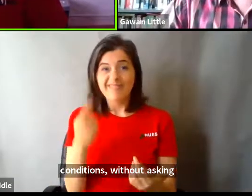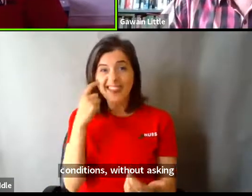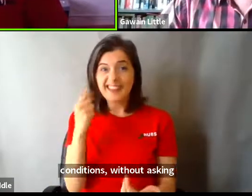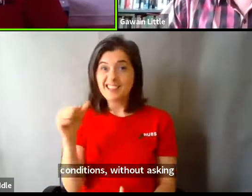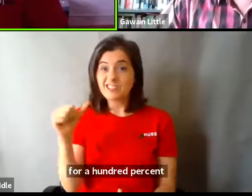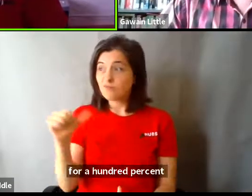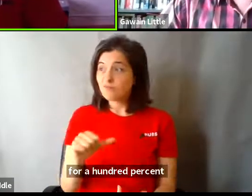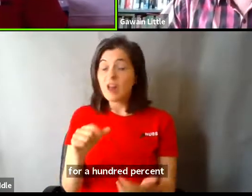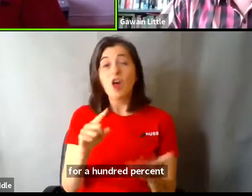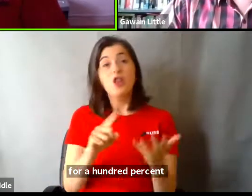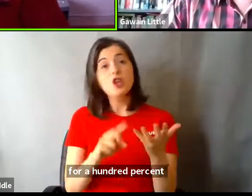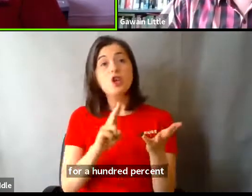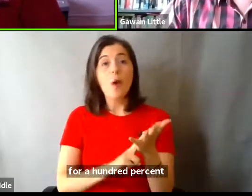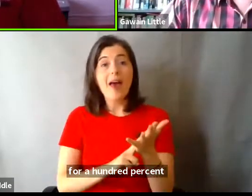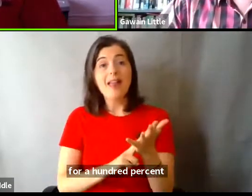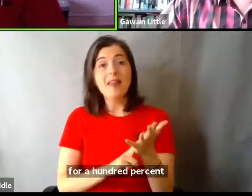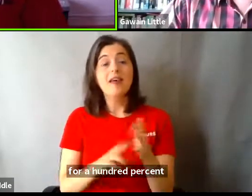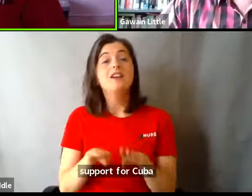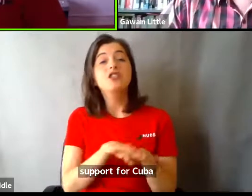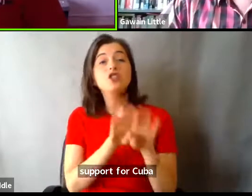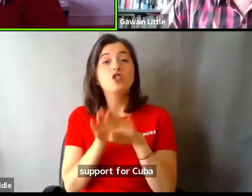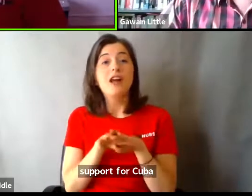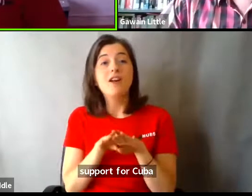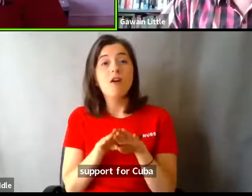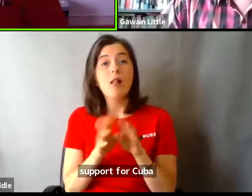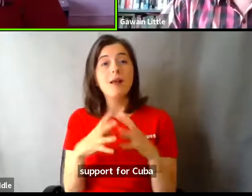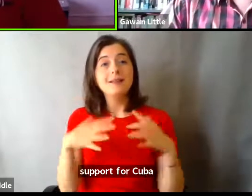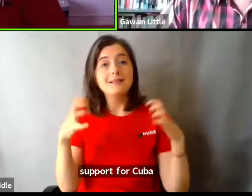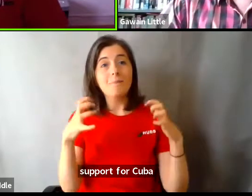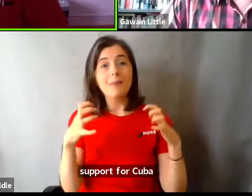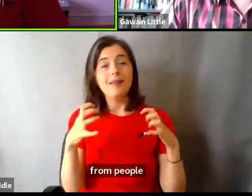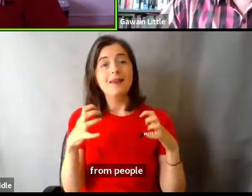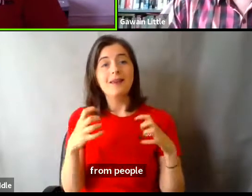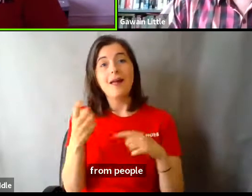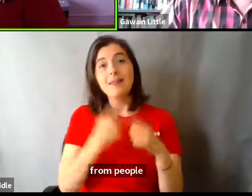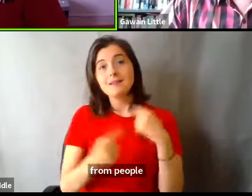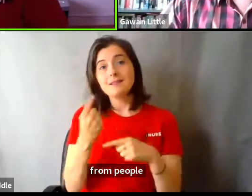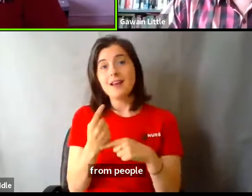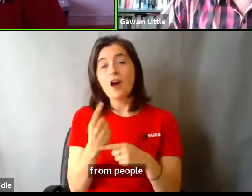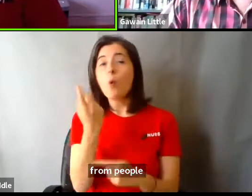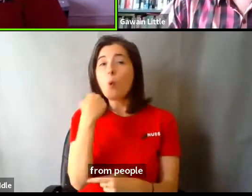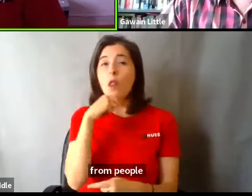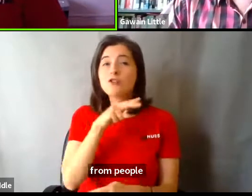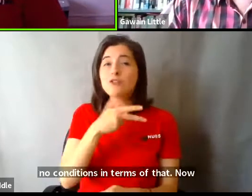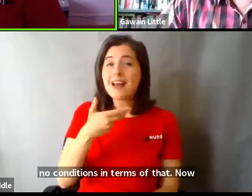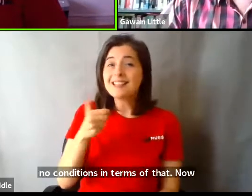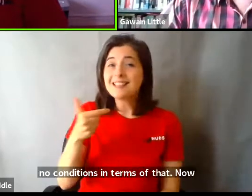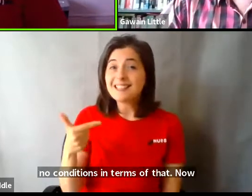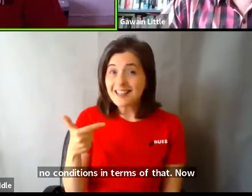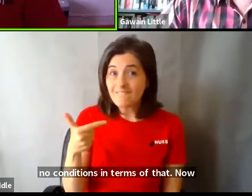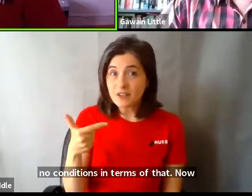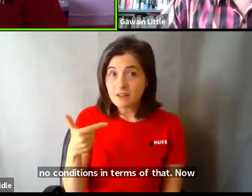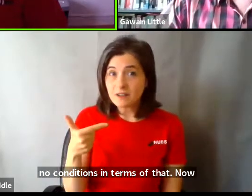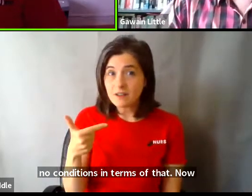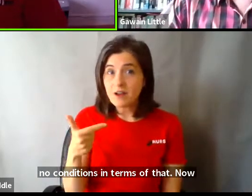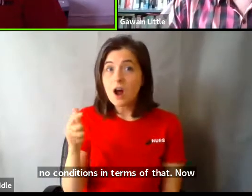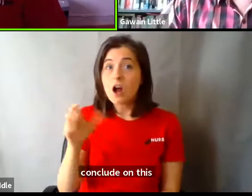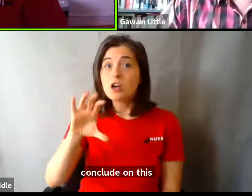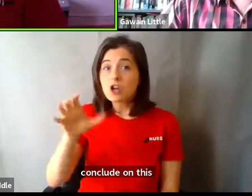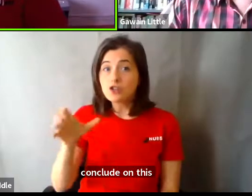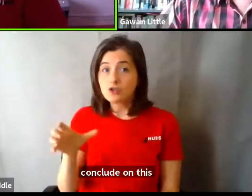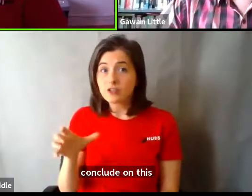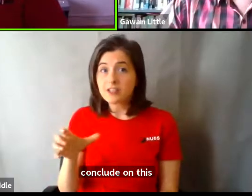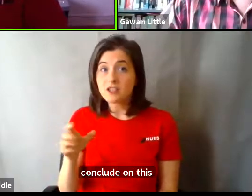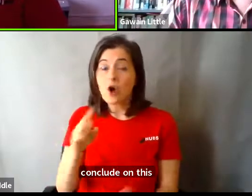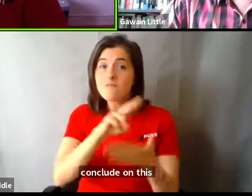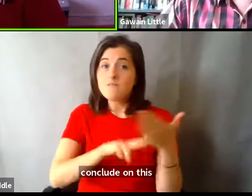United Nations General Assembly last year, 187 countries voted against that blockade and called for it to be